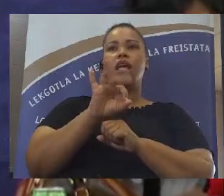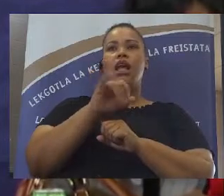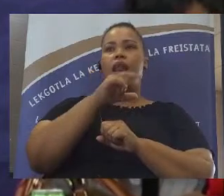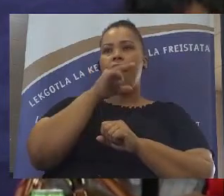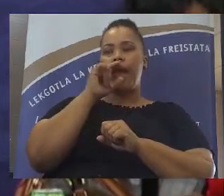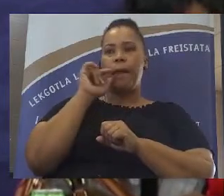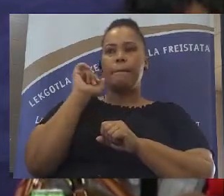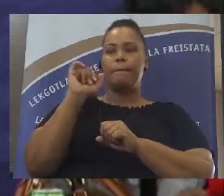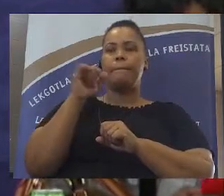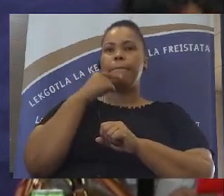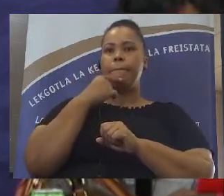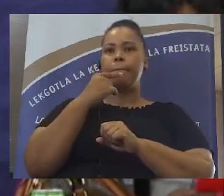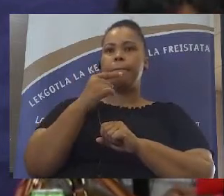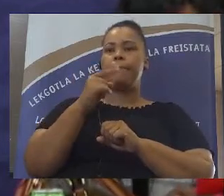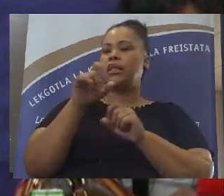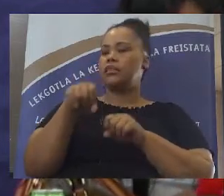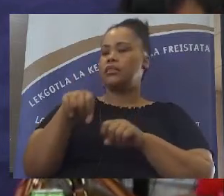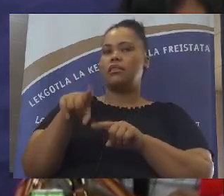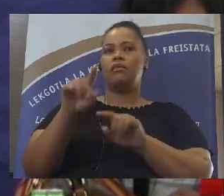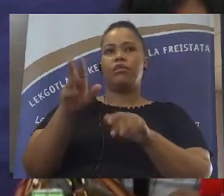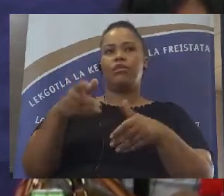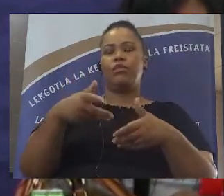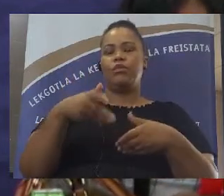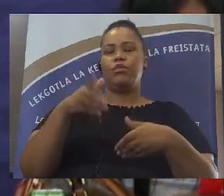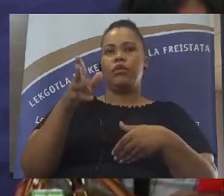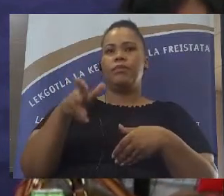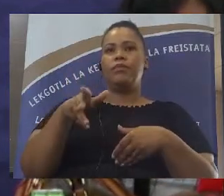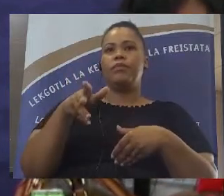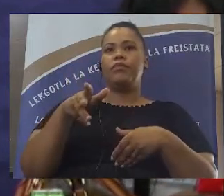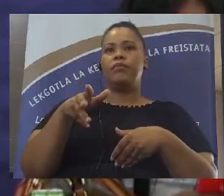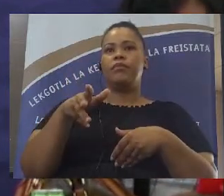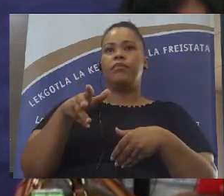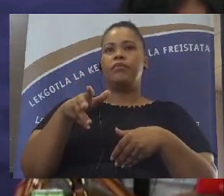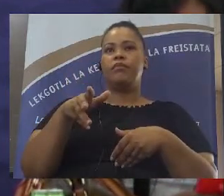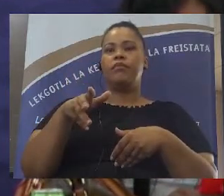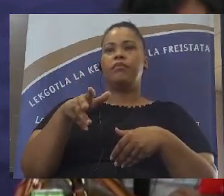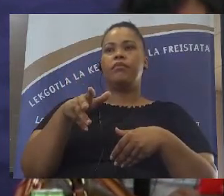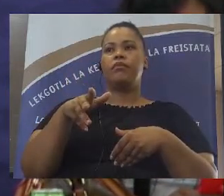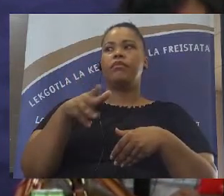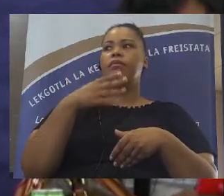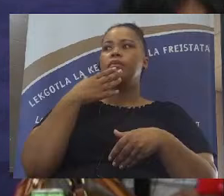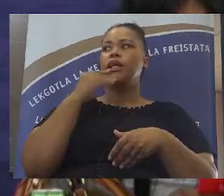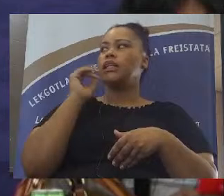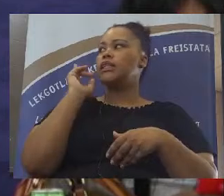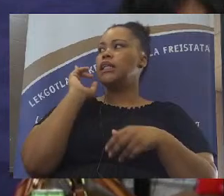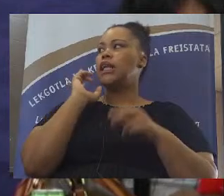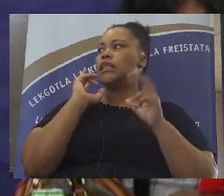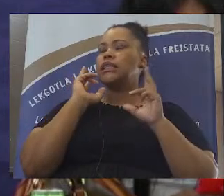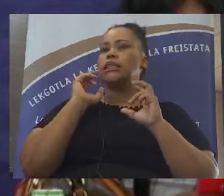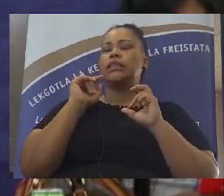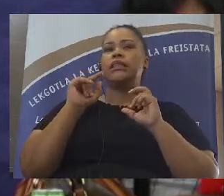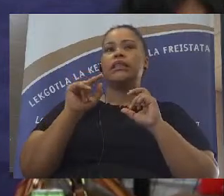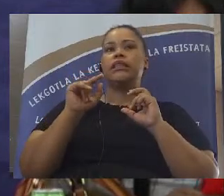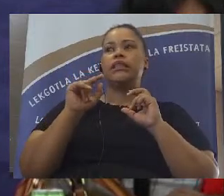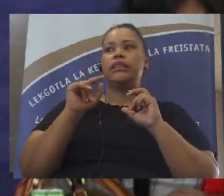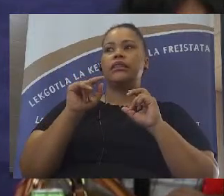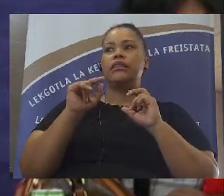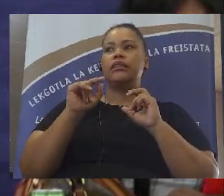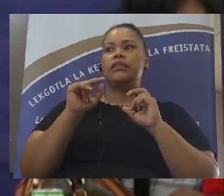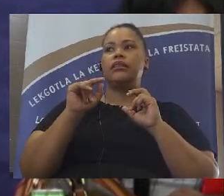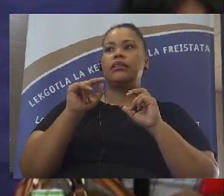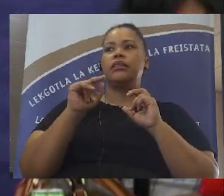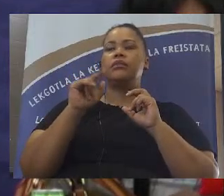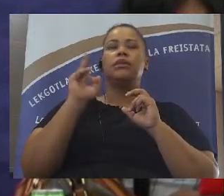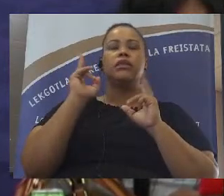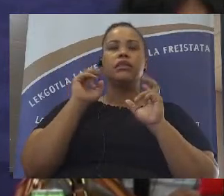then a etse presentation, le yena le mo mamele ka hloko. Hobaneng ke nahana le yona ena bill